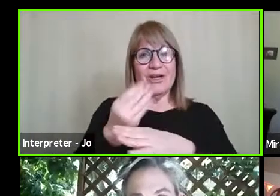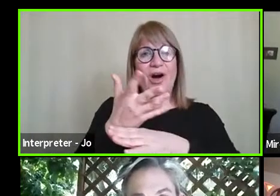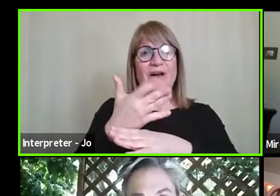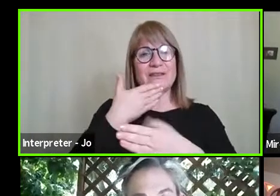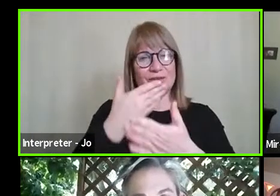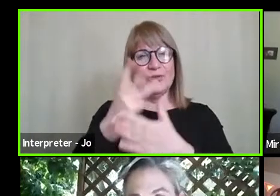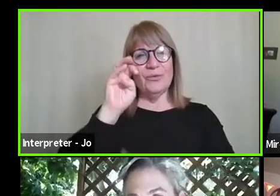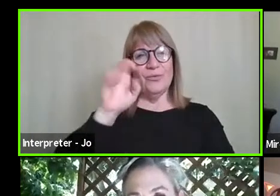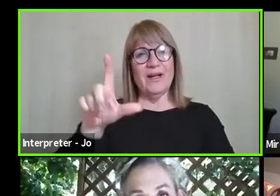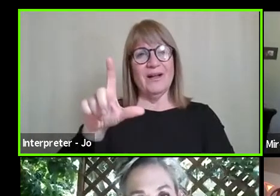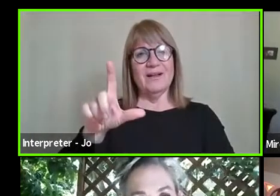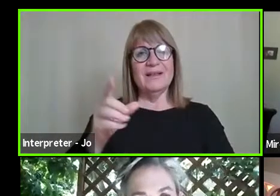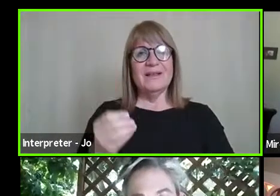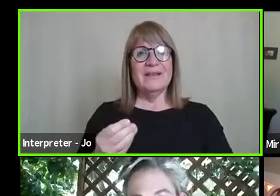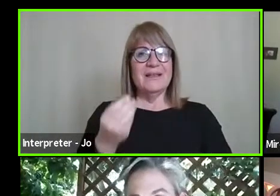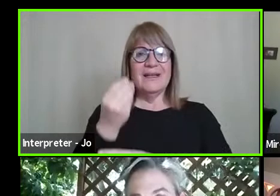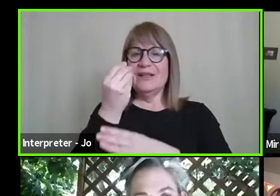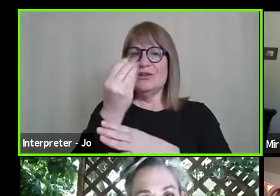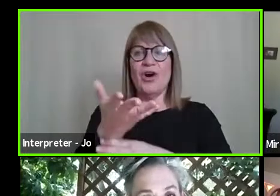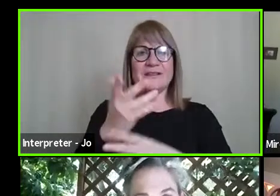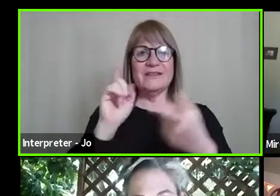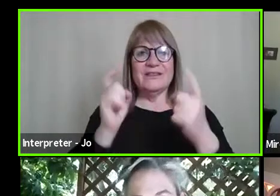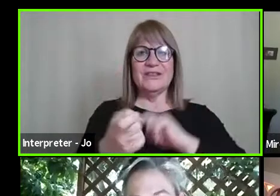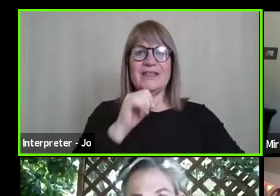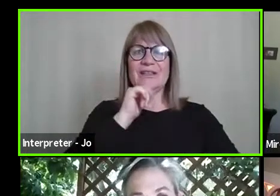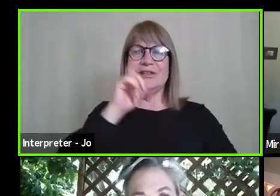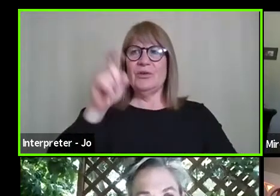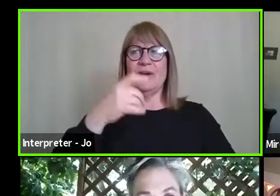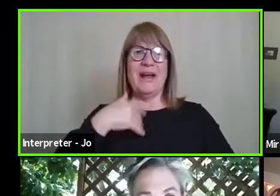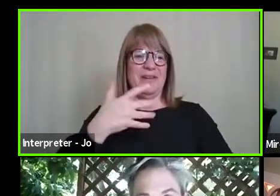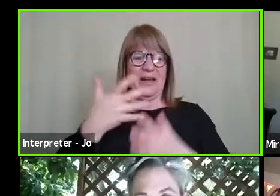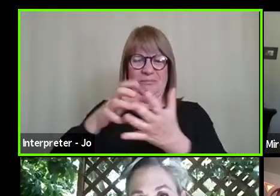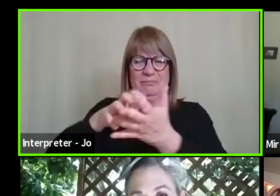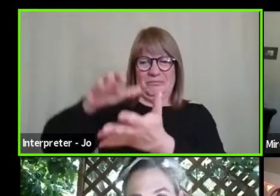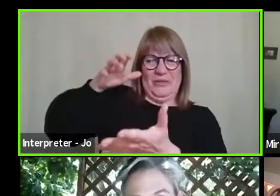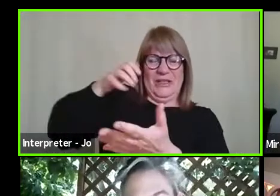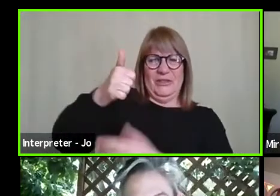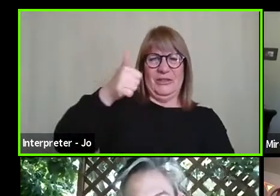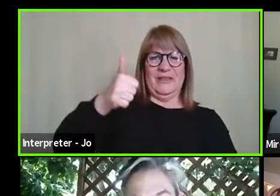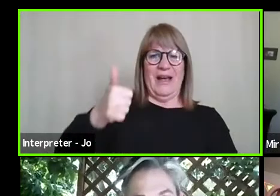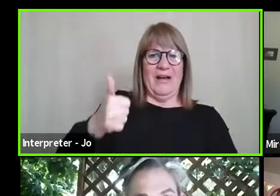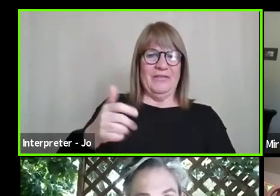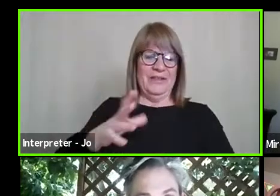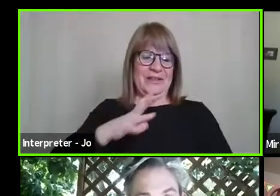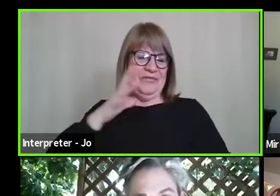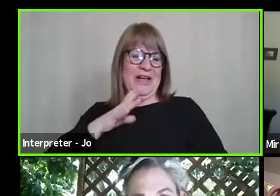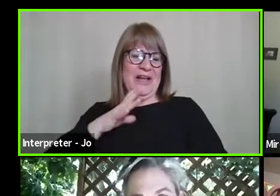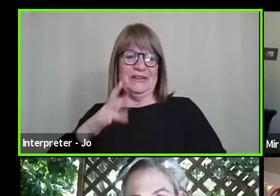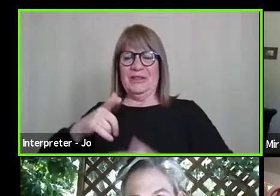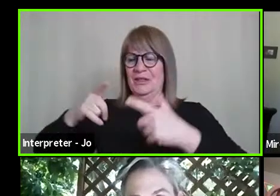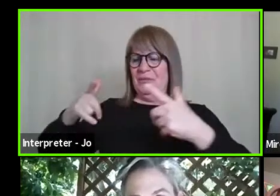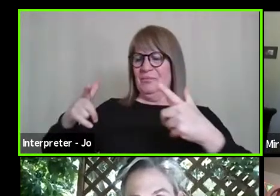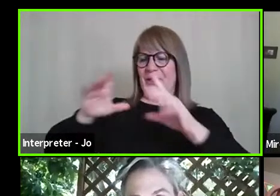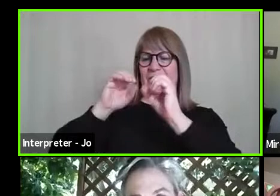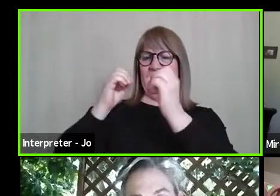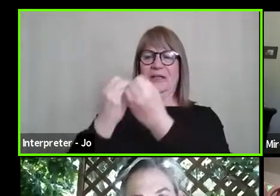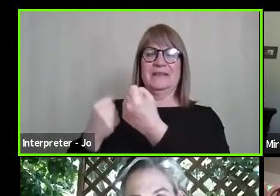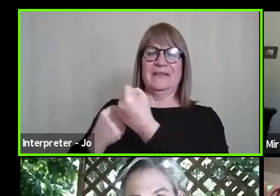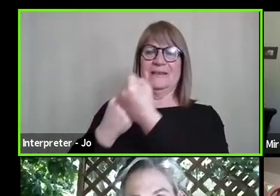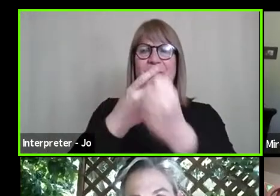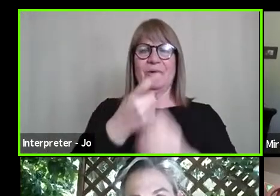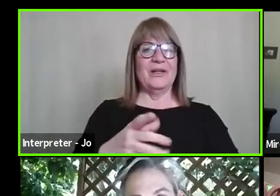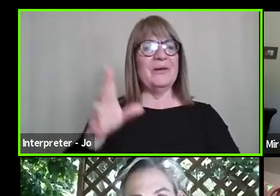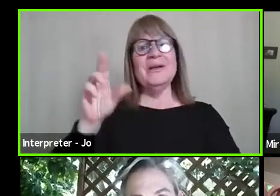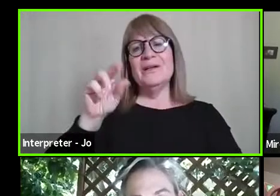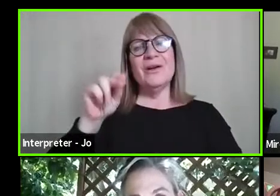don't have to be have a ton of money and be super fancy with all kinds of like huge organizations behind you i mean all the folks here